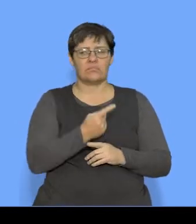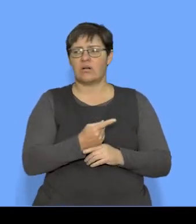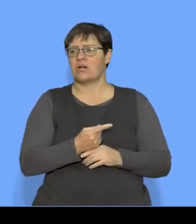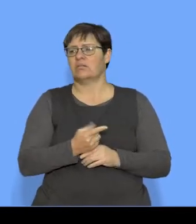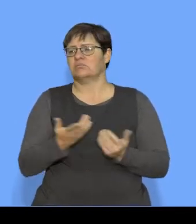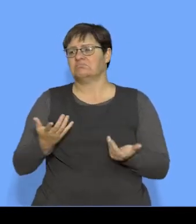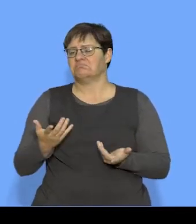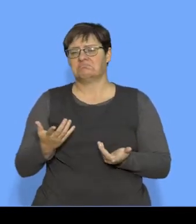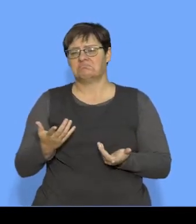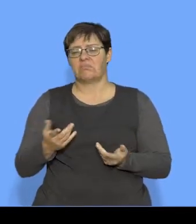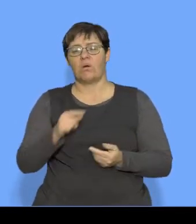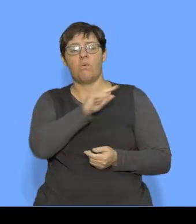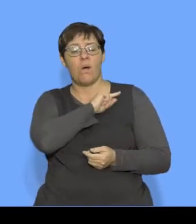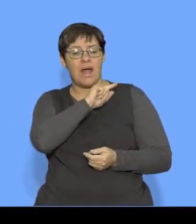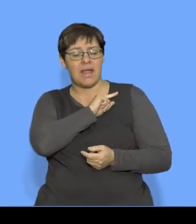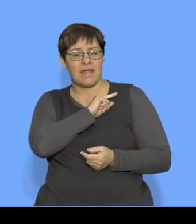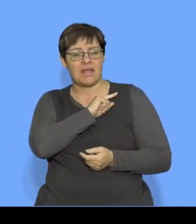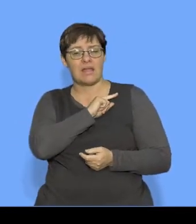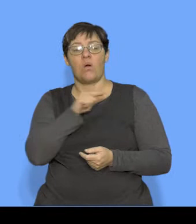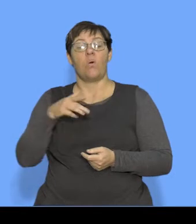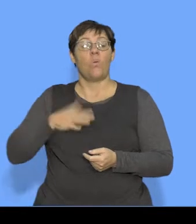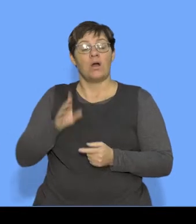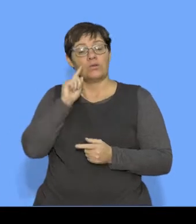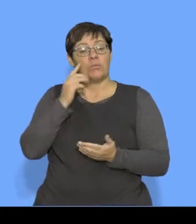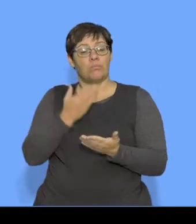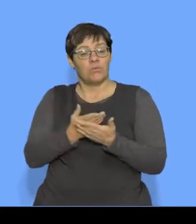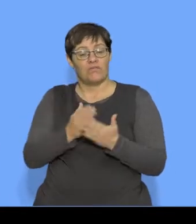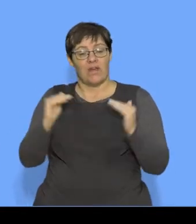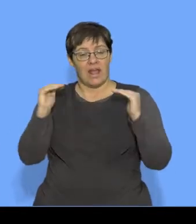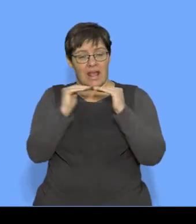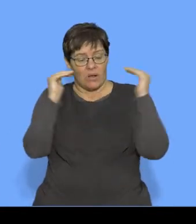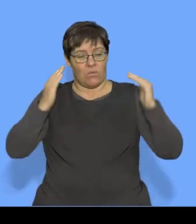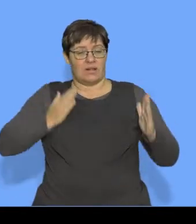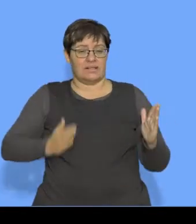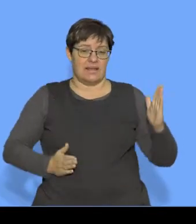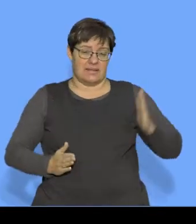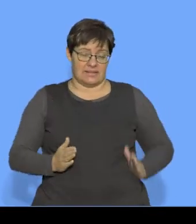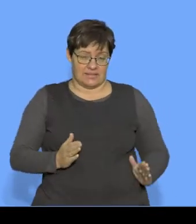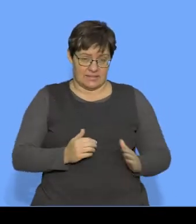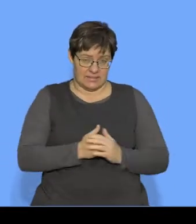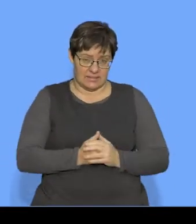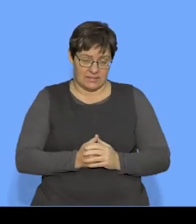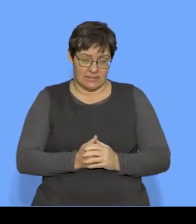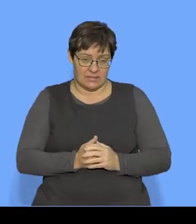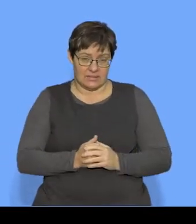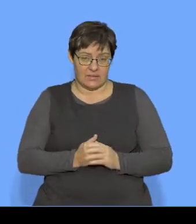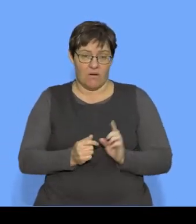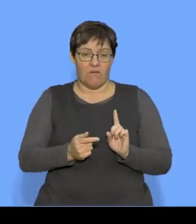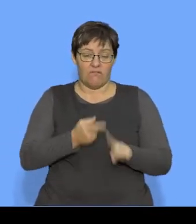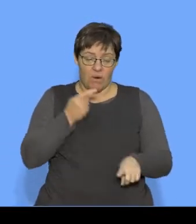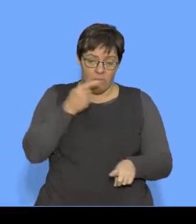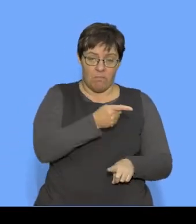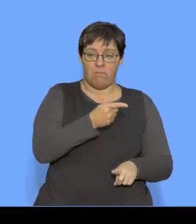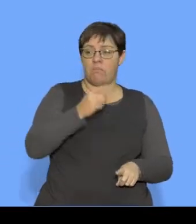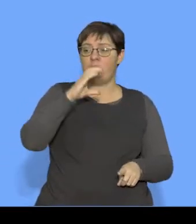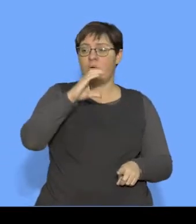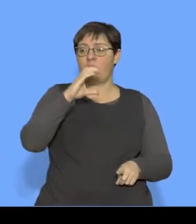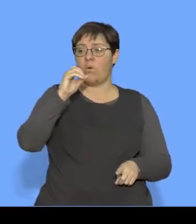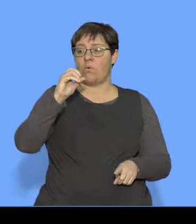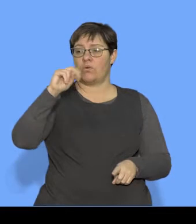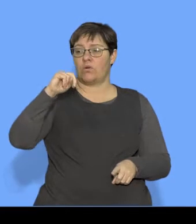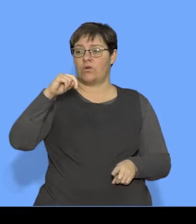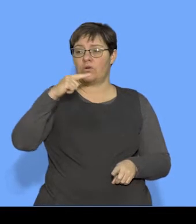about congruence. No, this is because we're trying to prove equal sides from